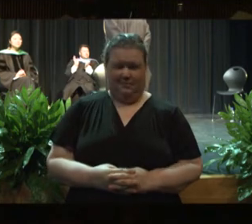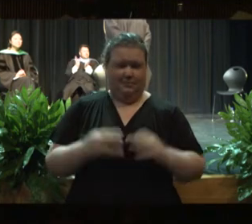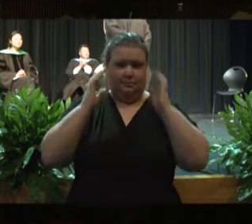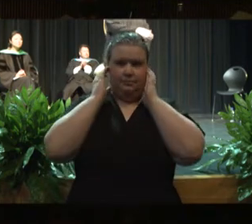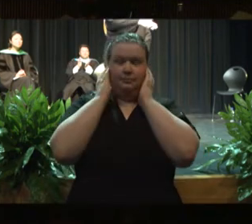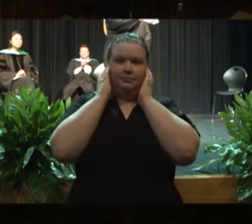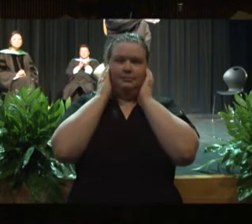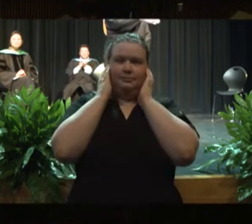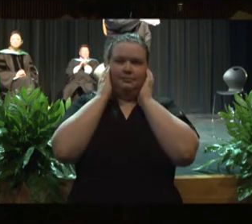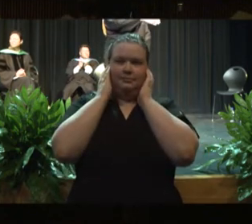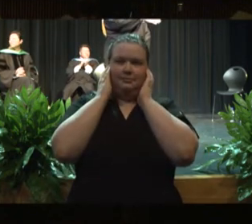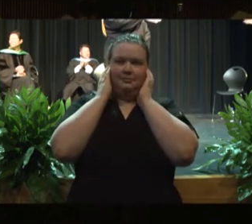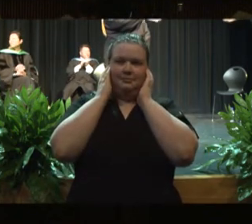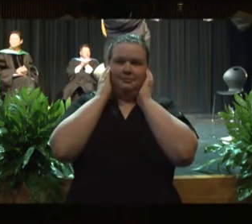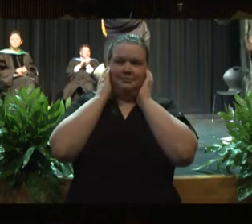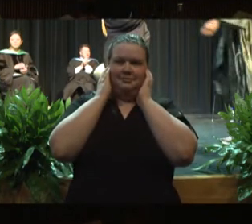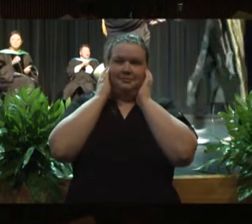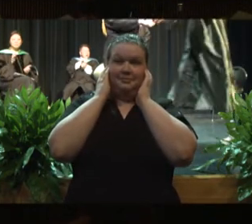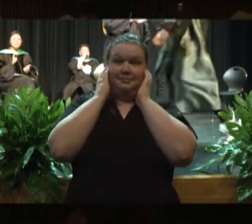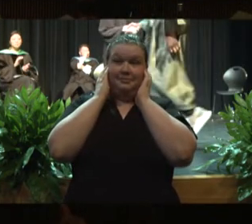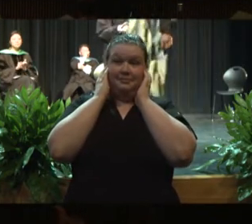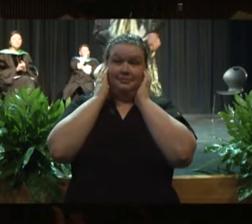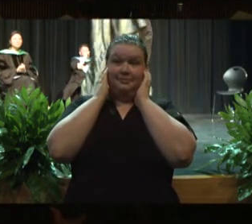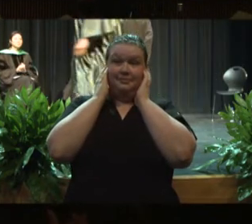Wandre Boris Booker Jr.